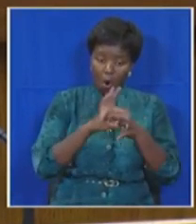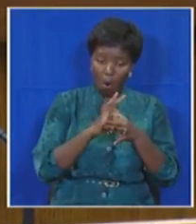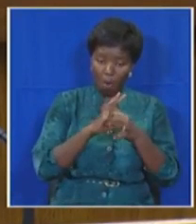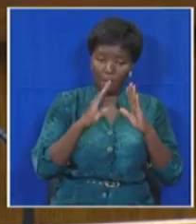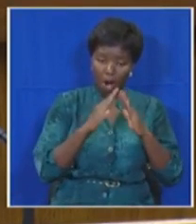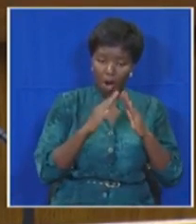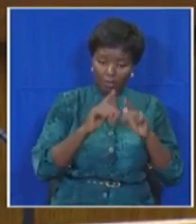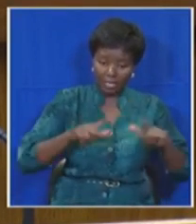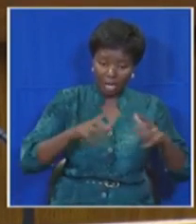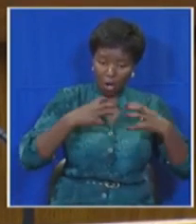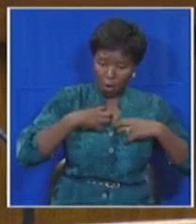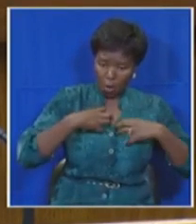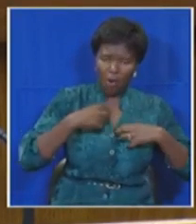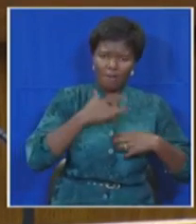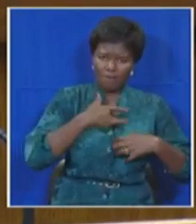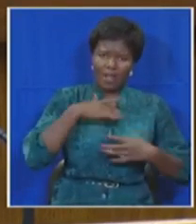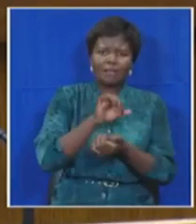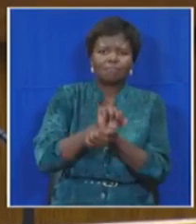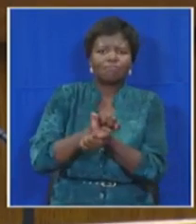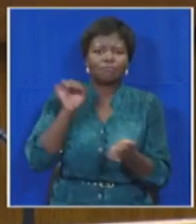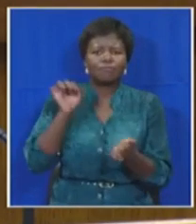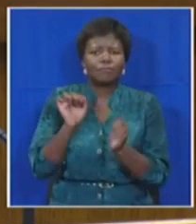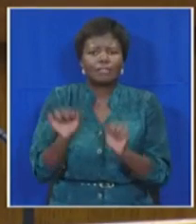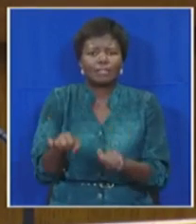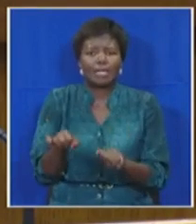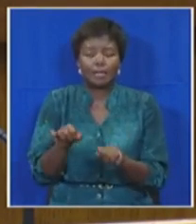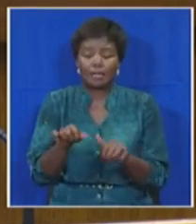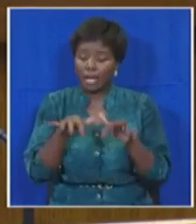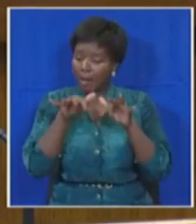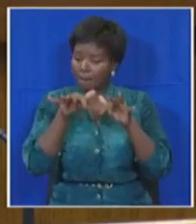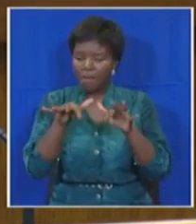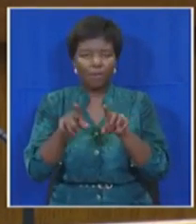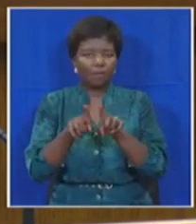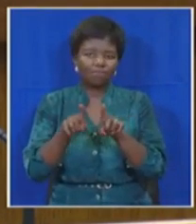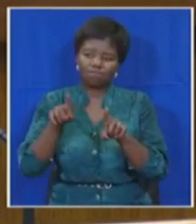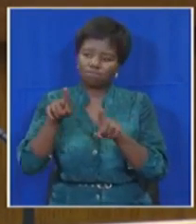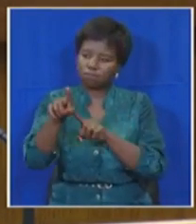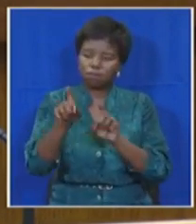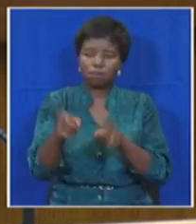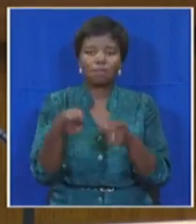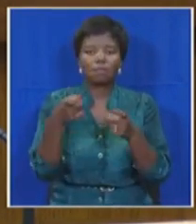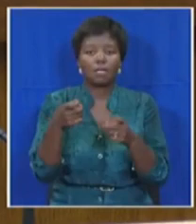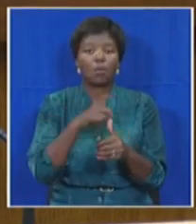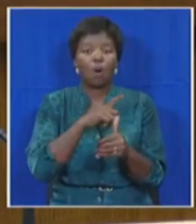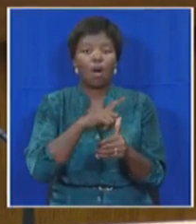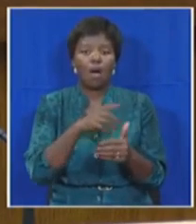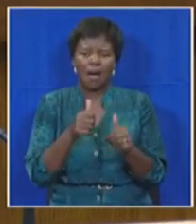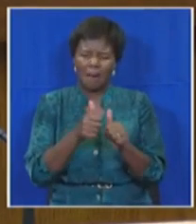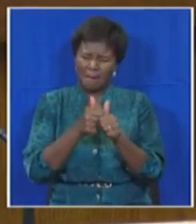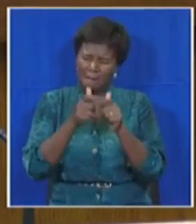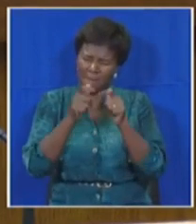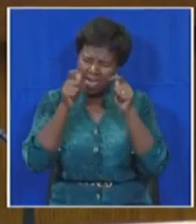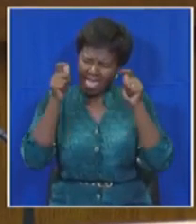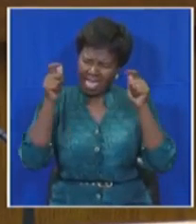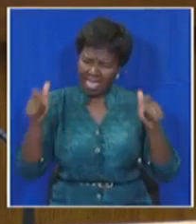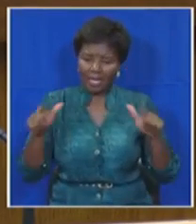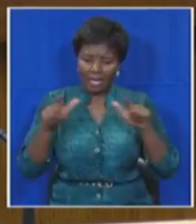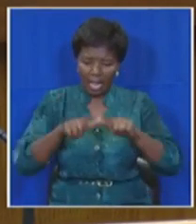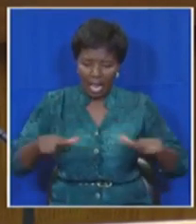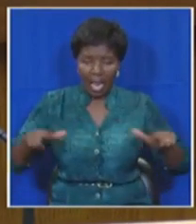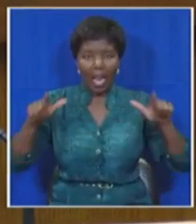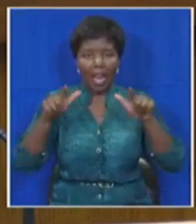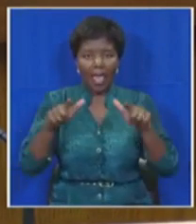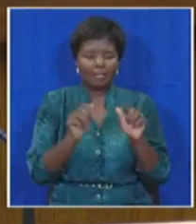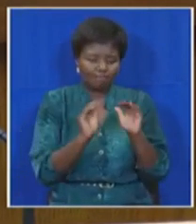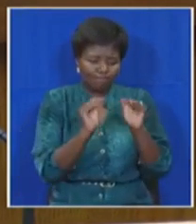Our people do not progress because of vast tracts of government-owned land kept safe for